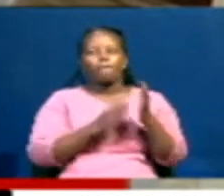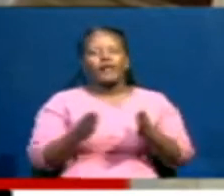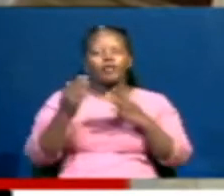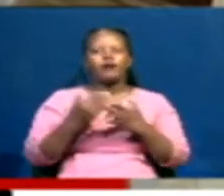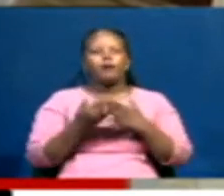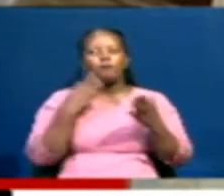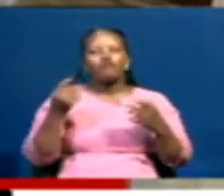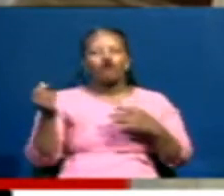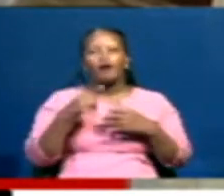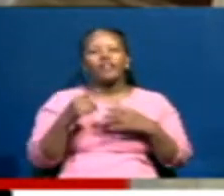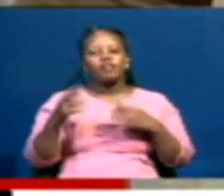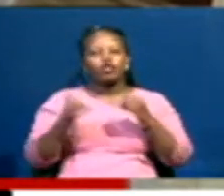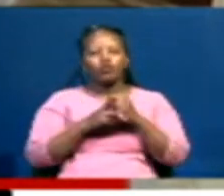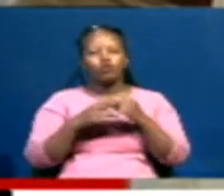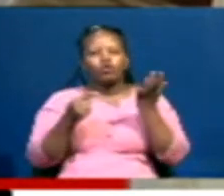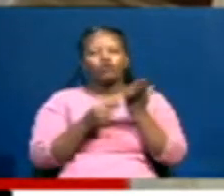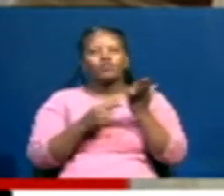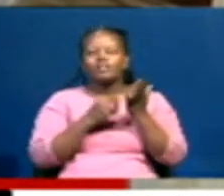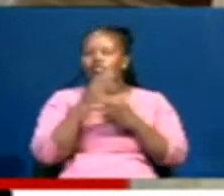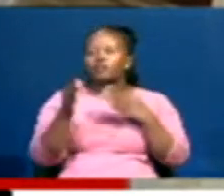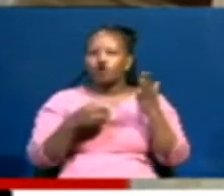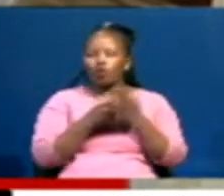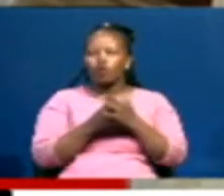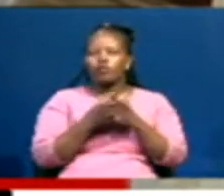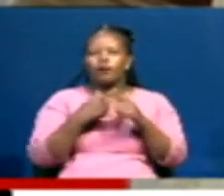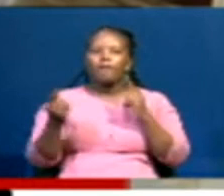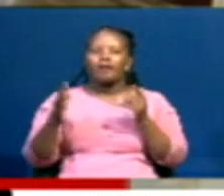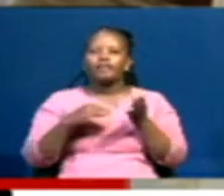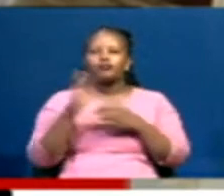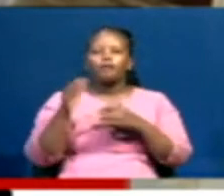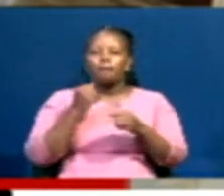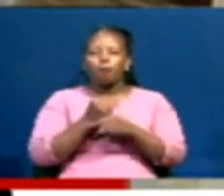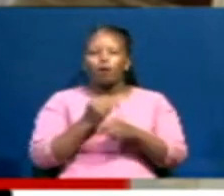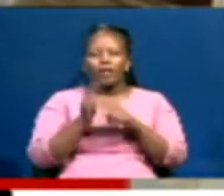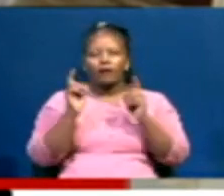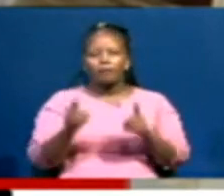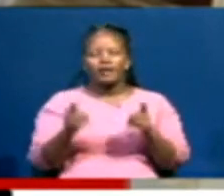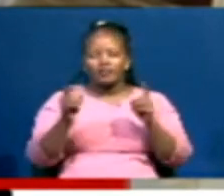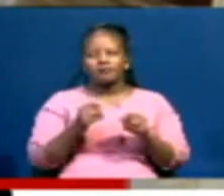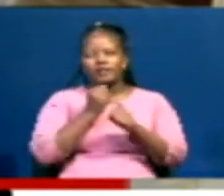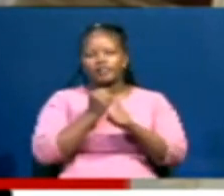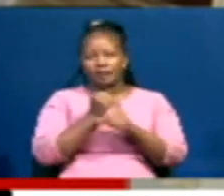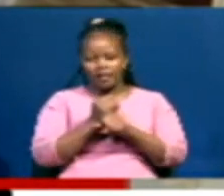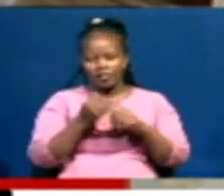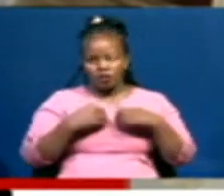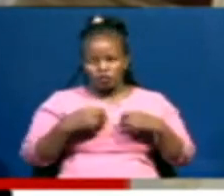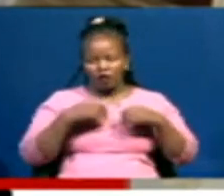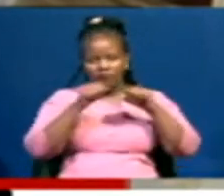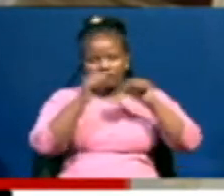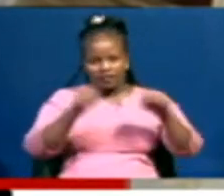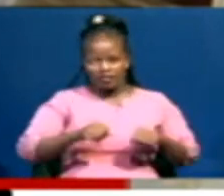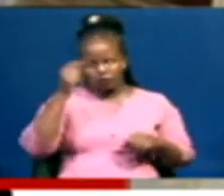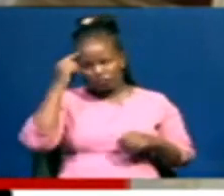digitized all the 5,000. But there is still great work to be done on the back end to build the core systems for government digitization agenda,